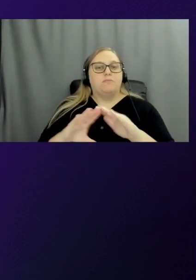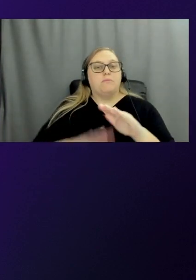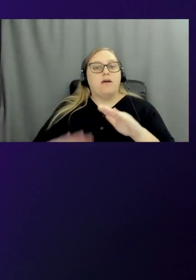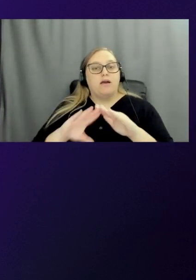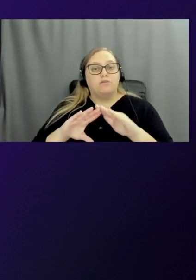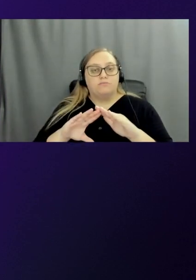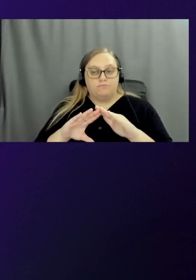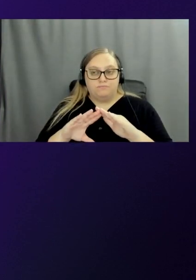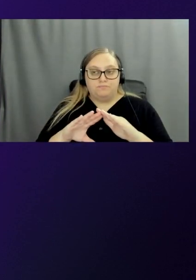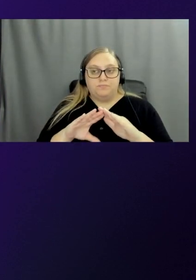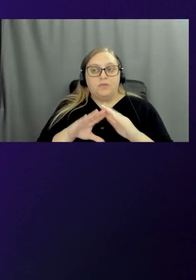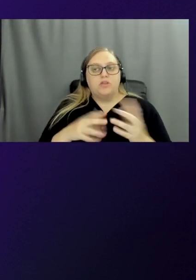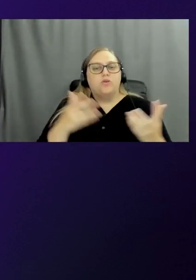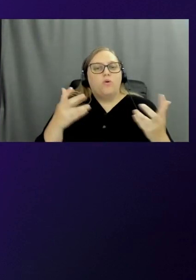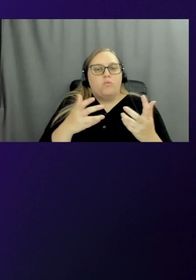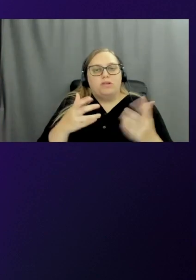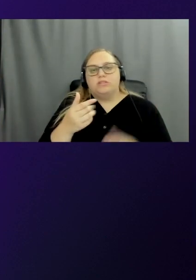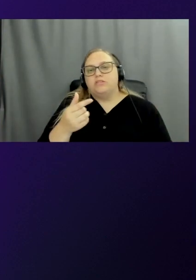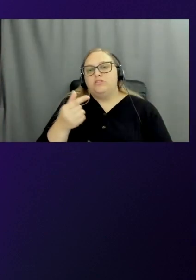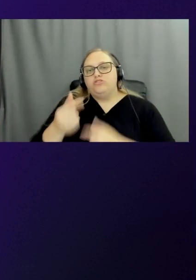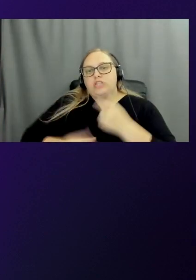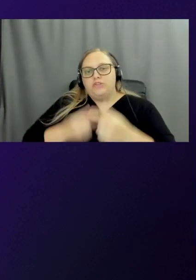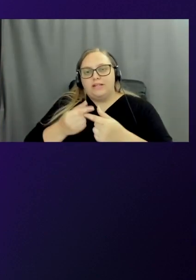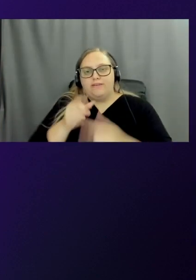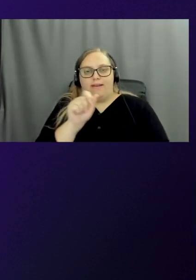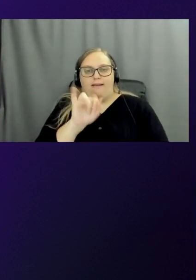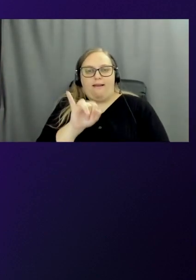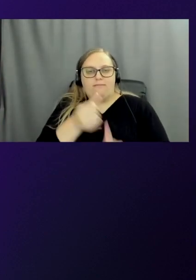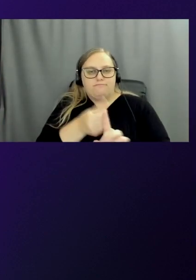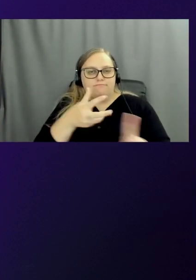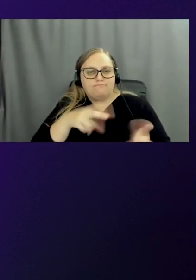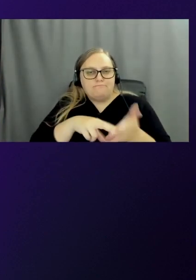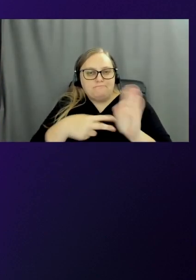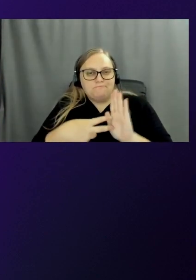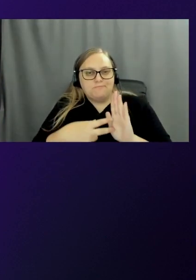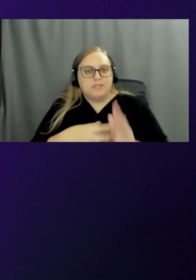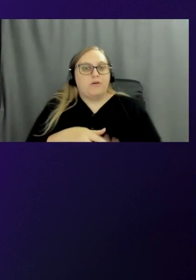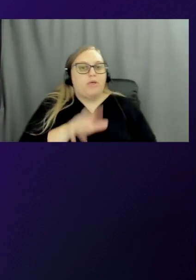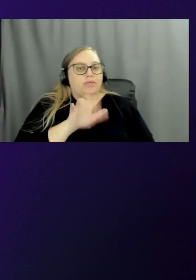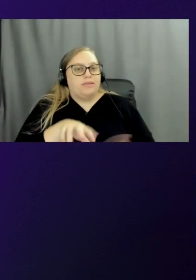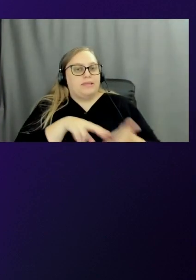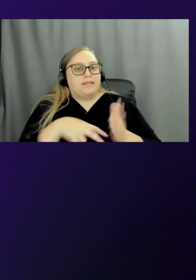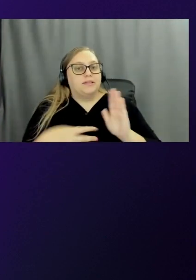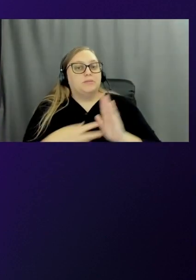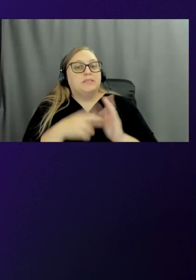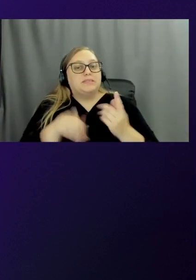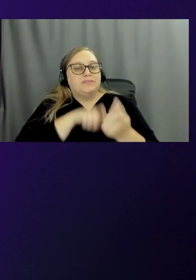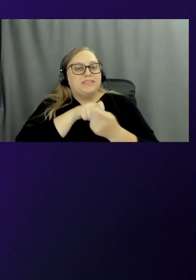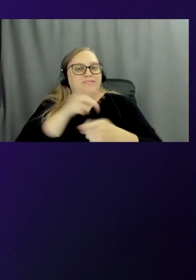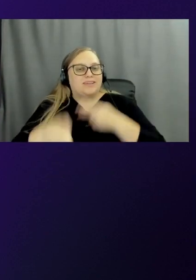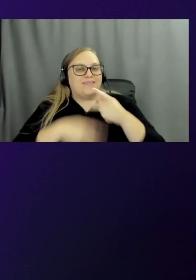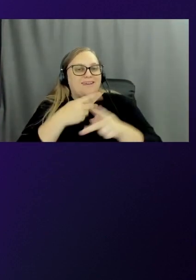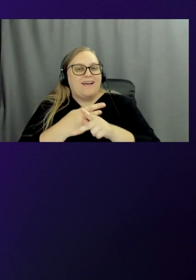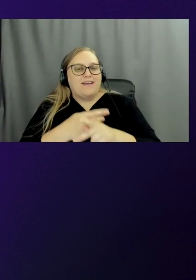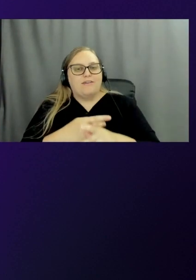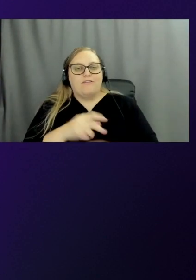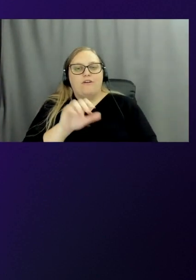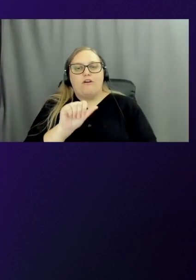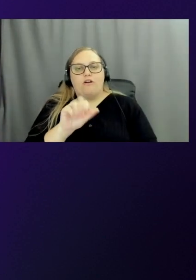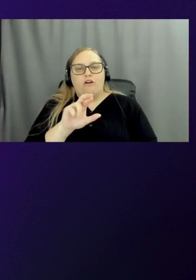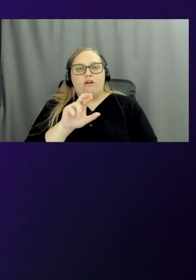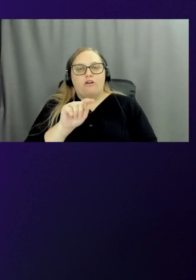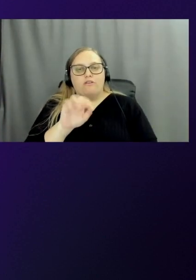that. What is generative AI? Sure. So generative AI refers to a specific type of artificial intelligence that generates